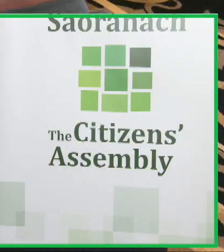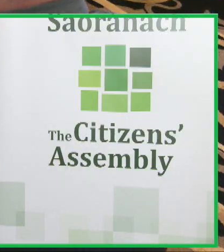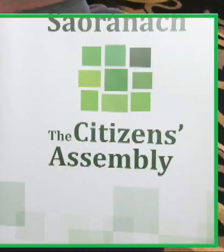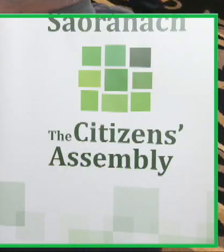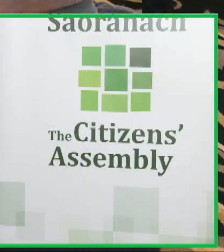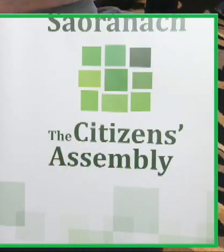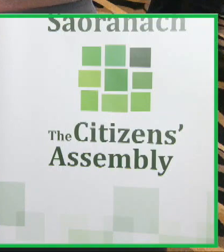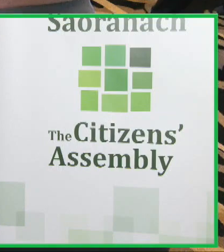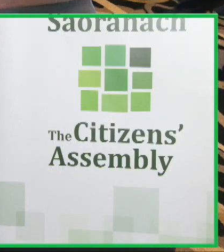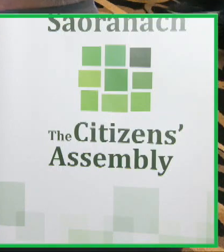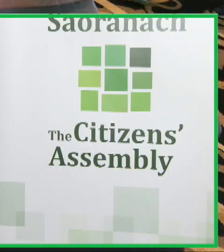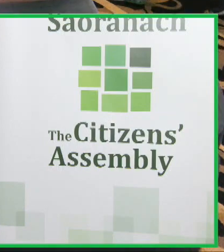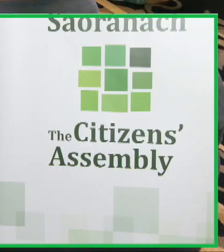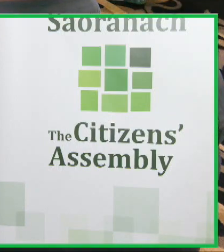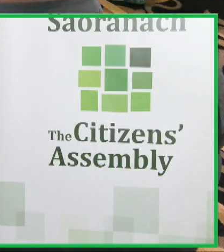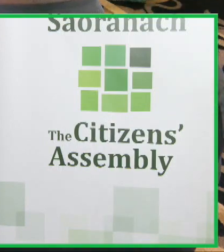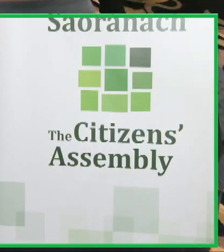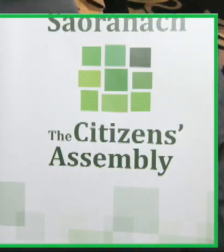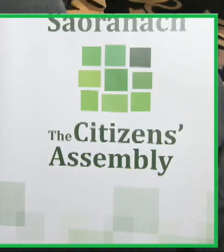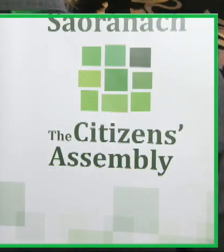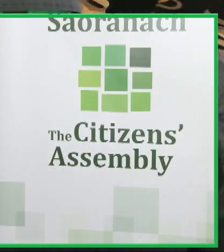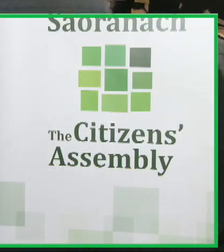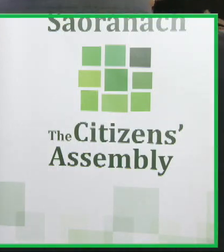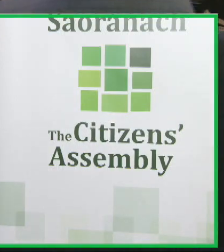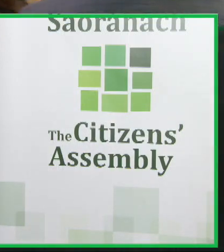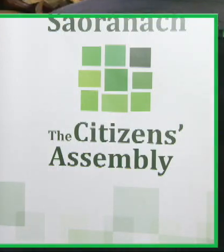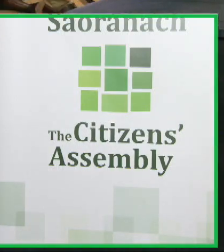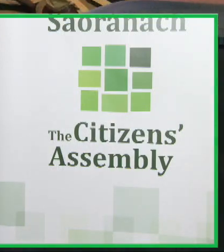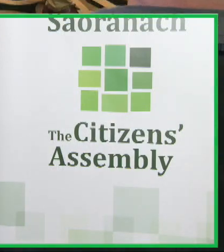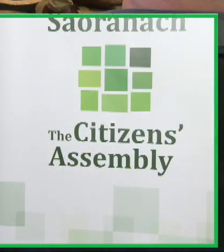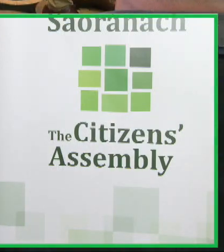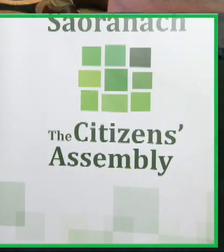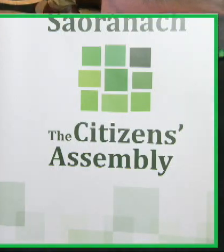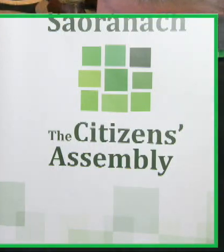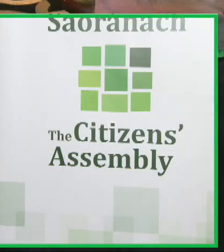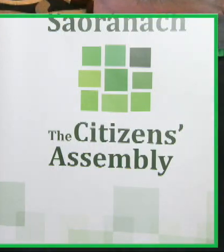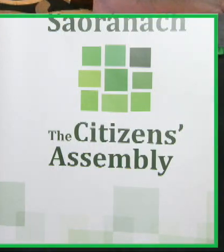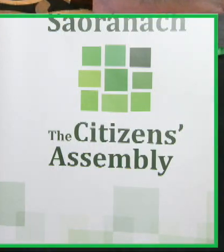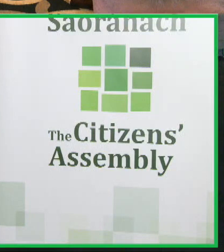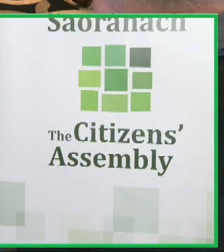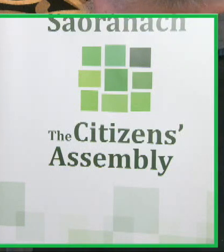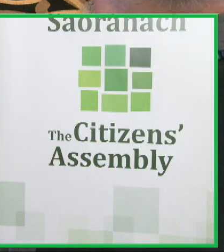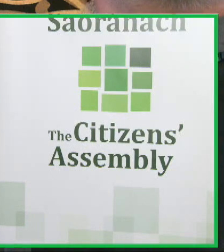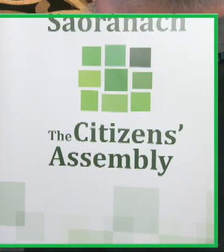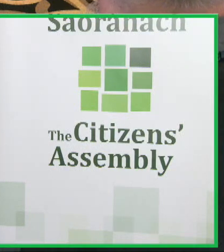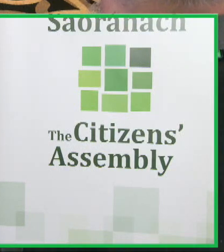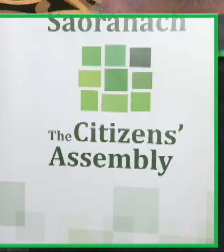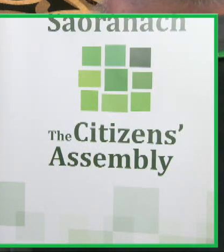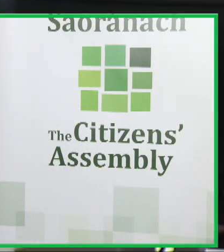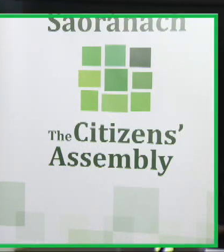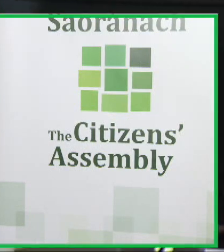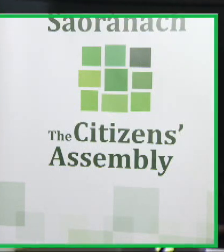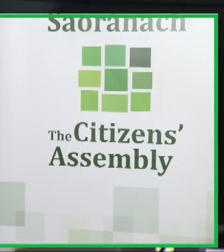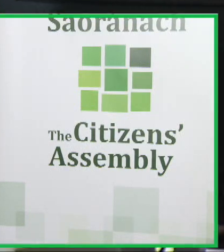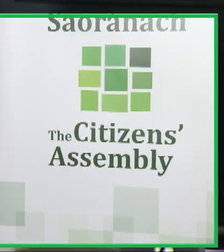Sorry, one other question that just came up there. If you've made a mistake on your ballot paper, it is perfectly legitimate to cross out the mistake as long as it's clearly crossed